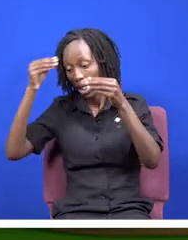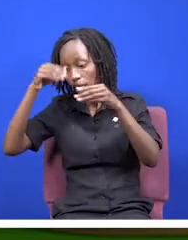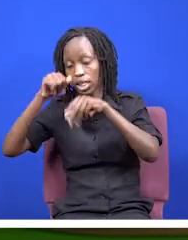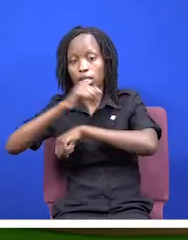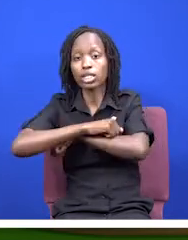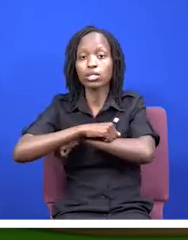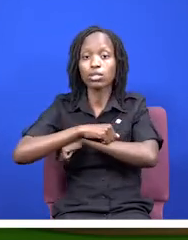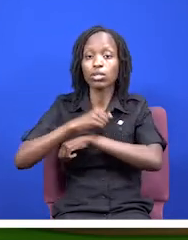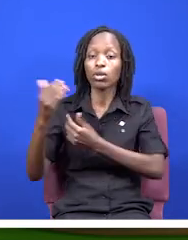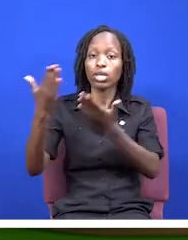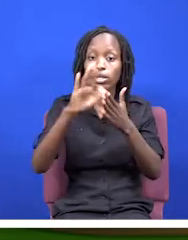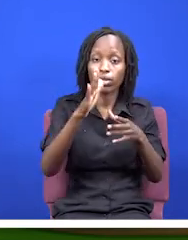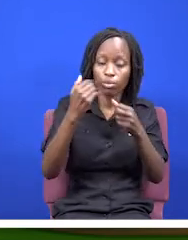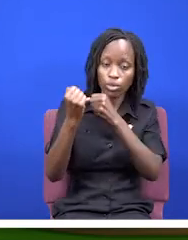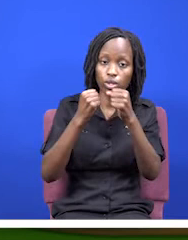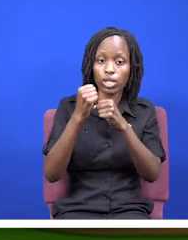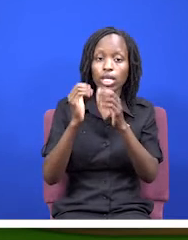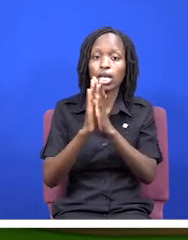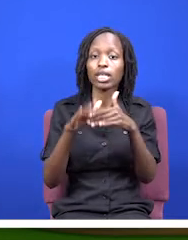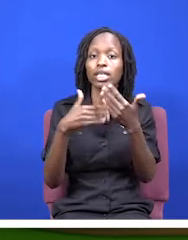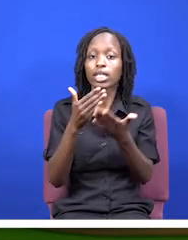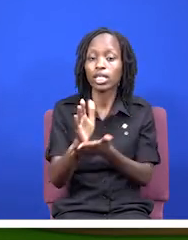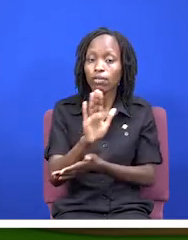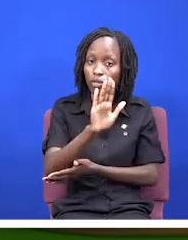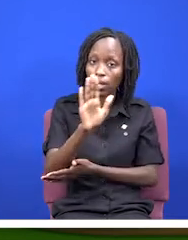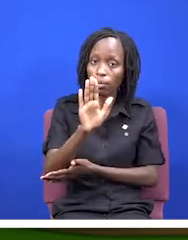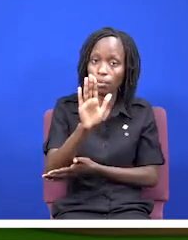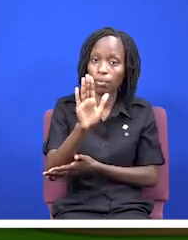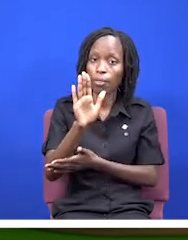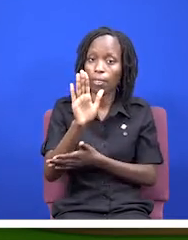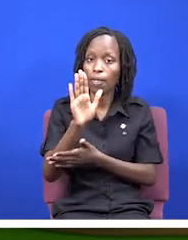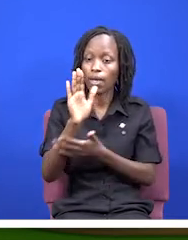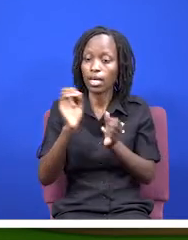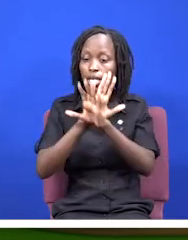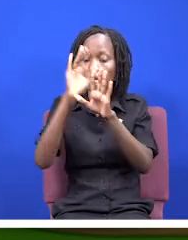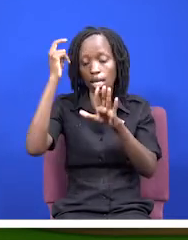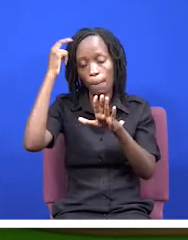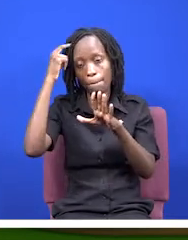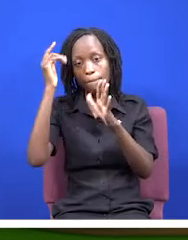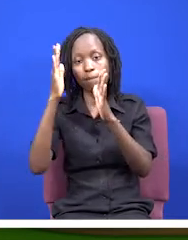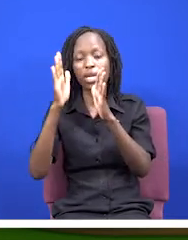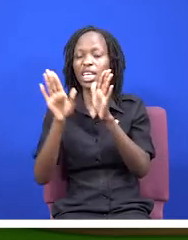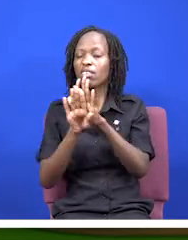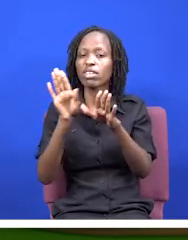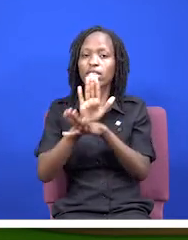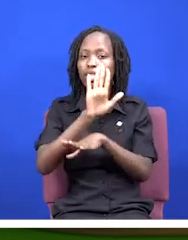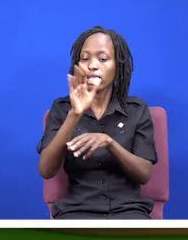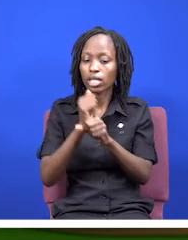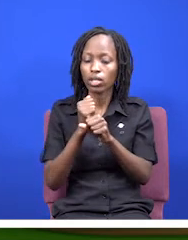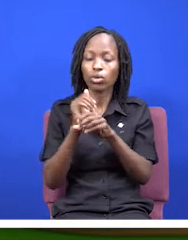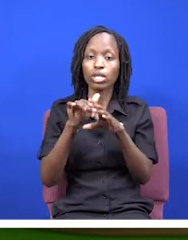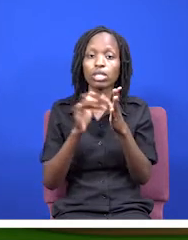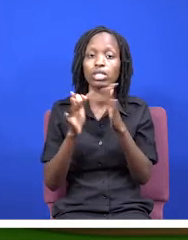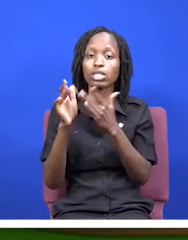they are learning in school. Would you strengthen them and give them a clarity of mind and thought in everything